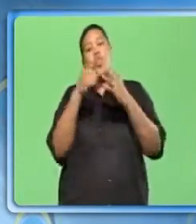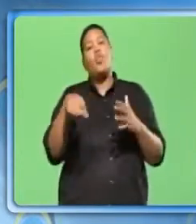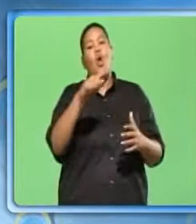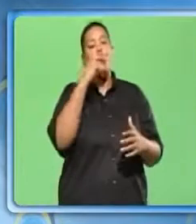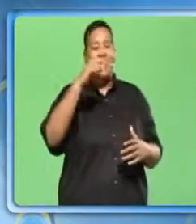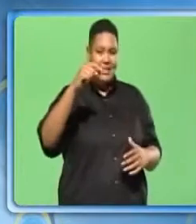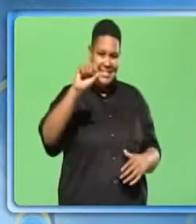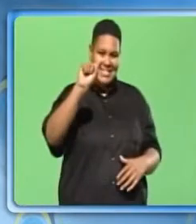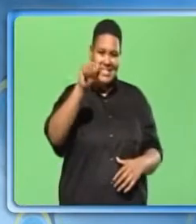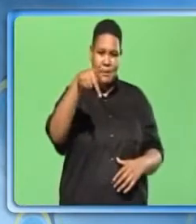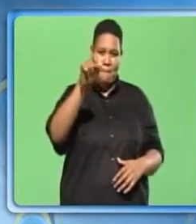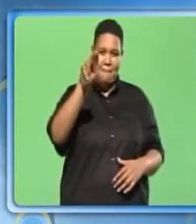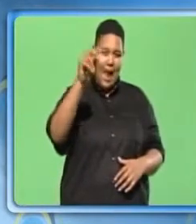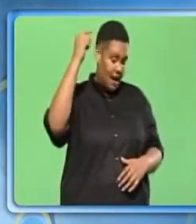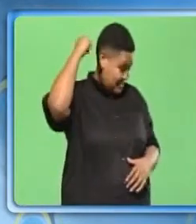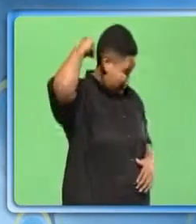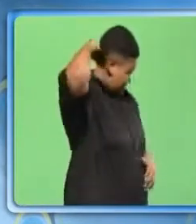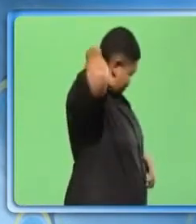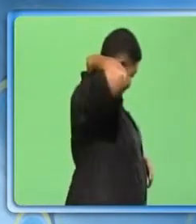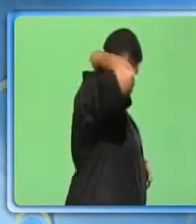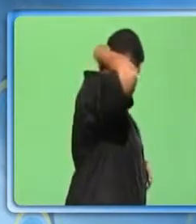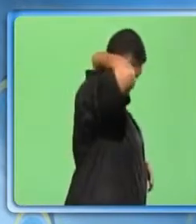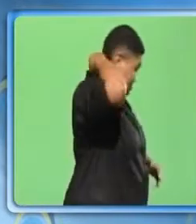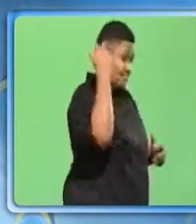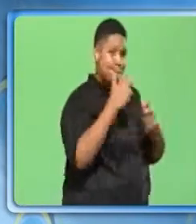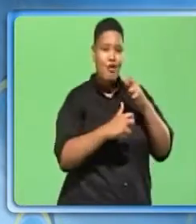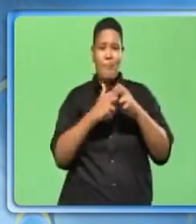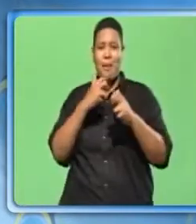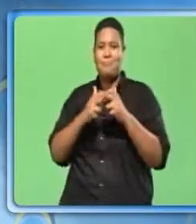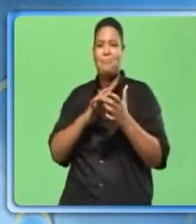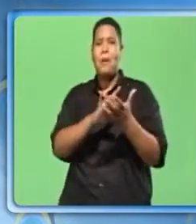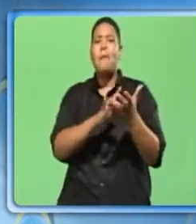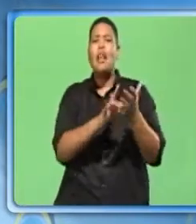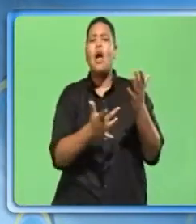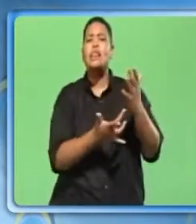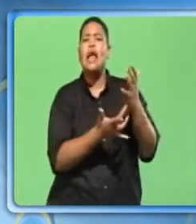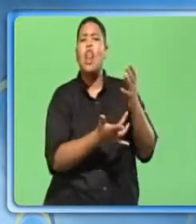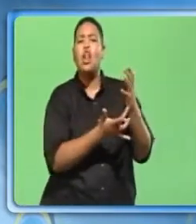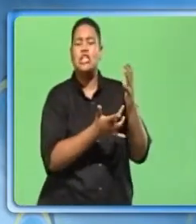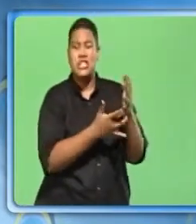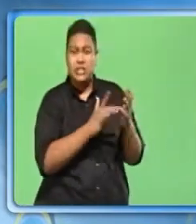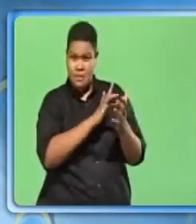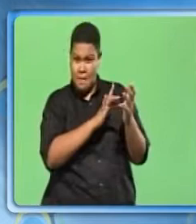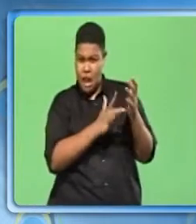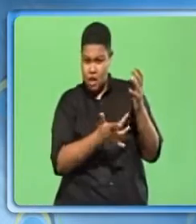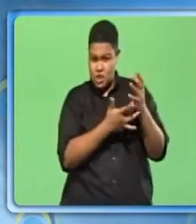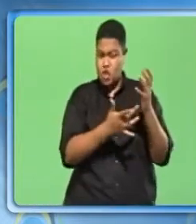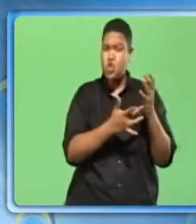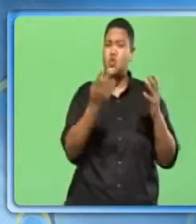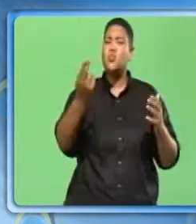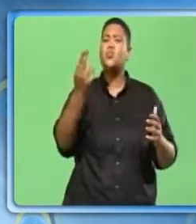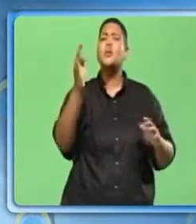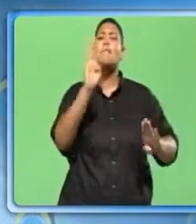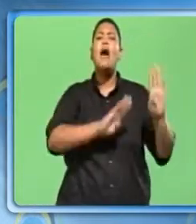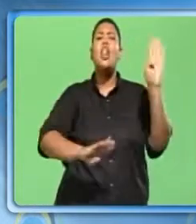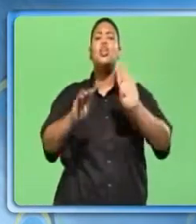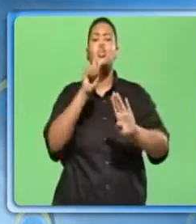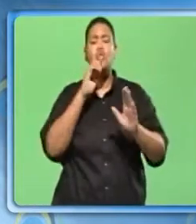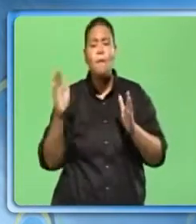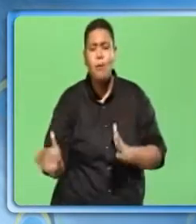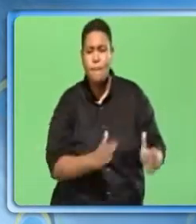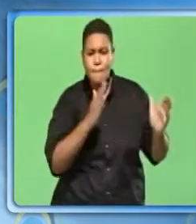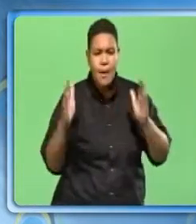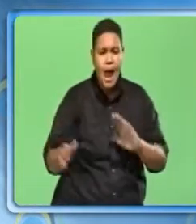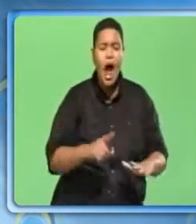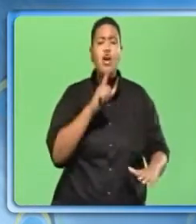spinal problems. Medical technologist. The medical technologist uses biology to prepare for